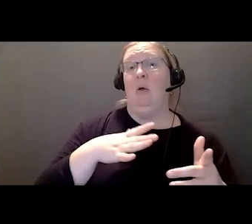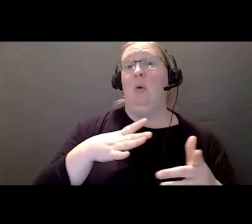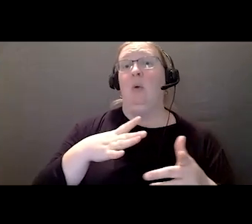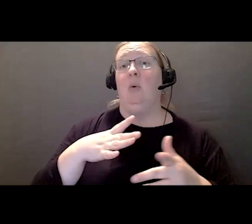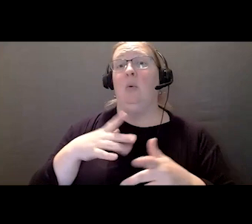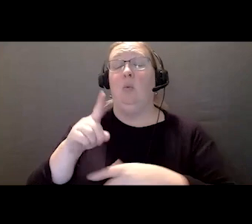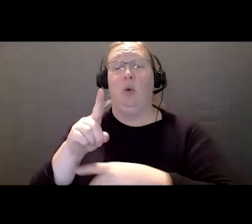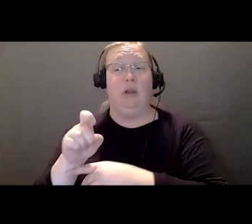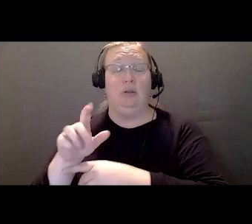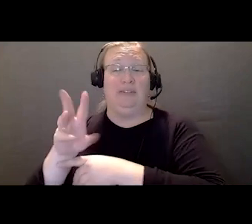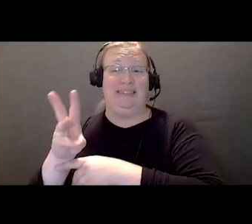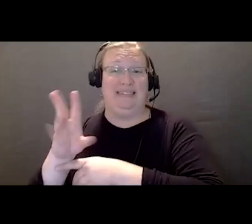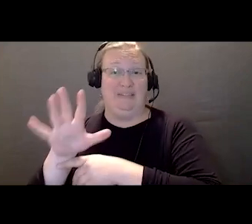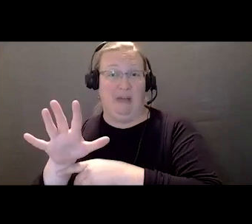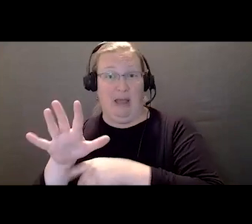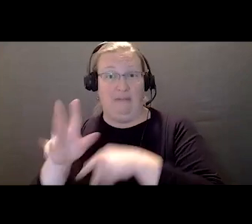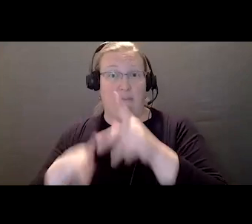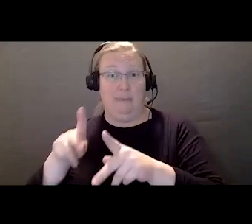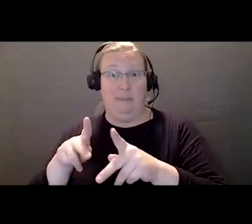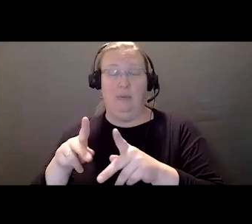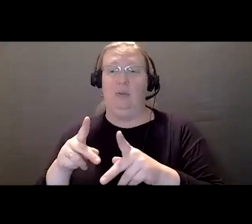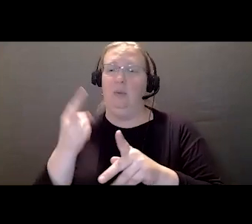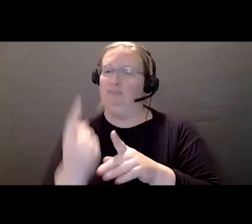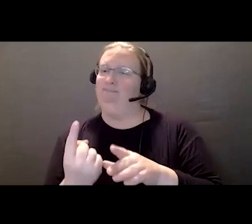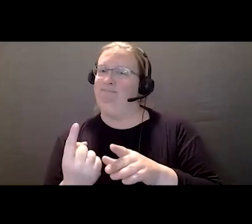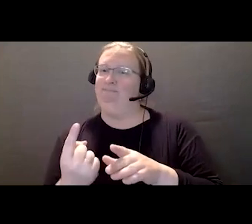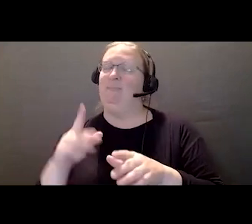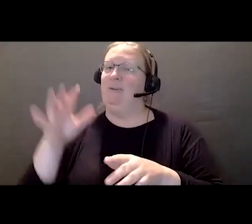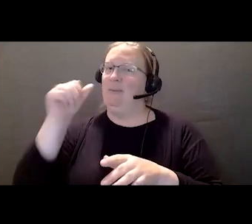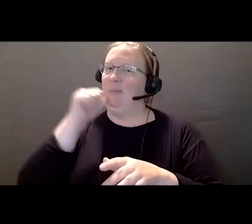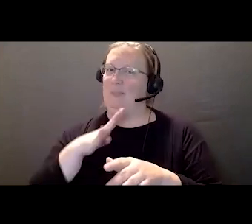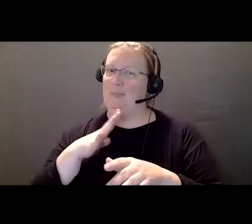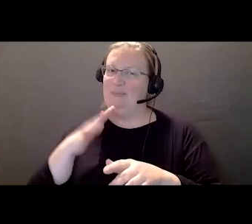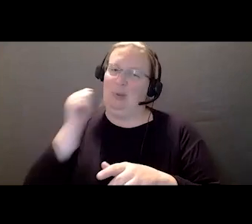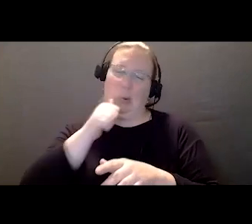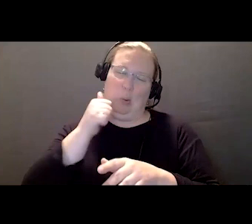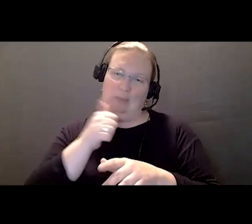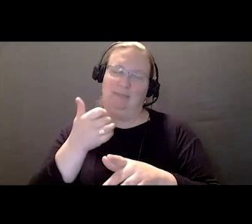1 in 165 were diagnosed with ASD. Lucky me.